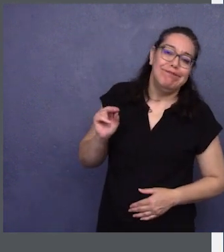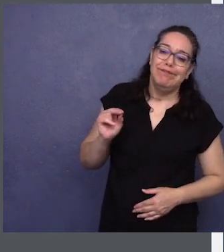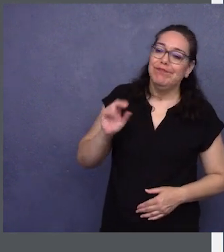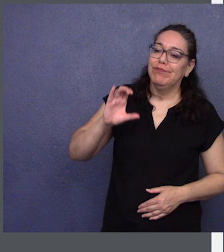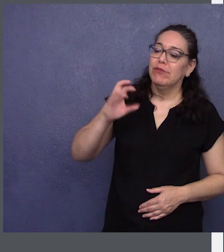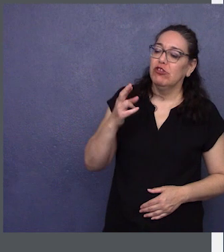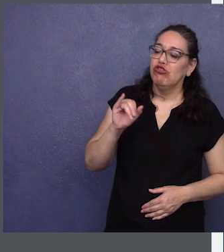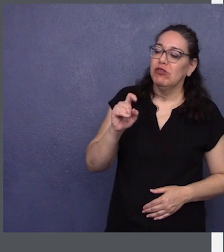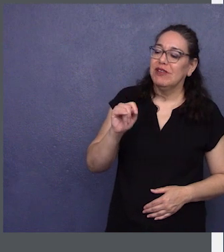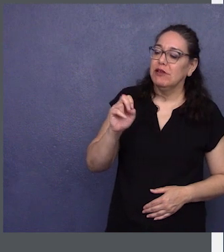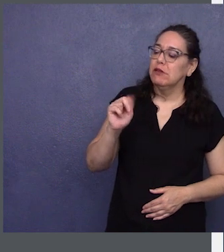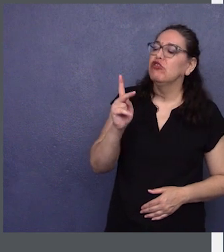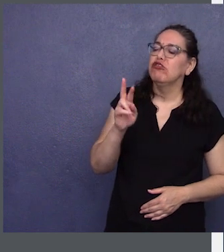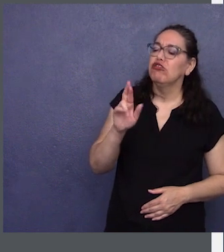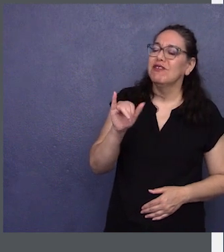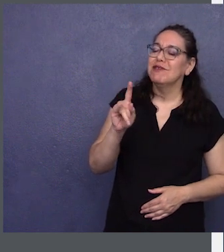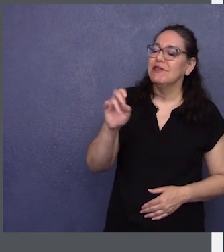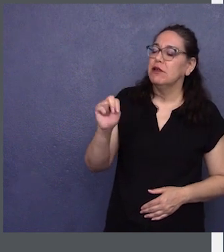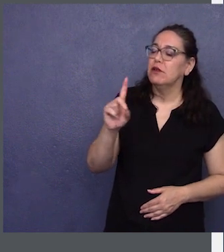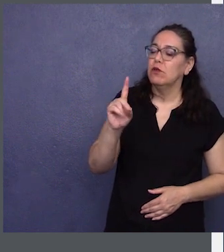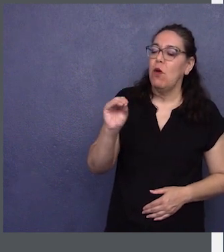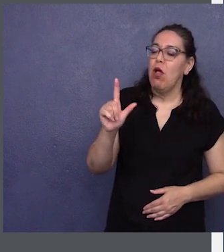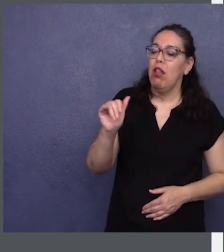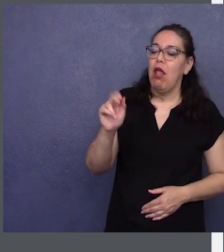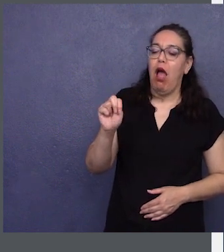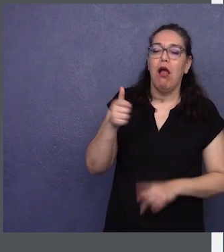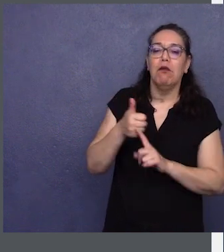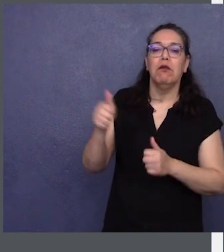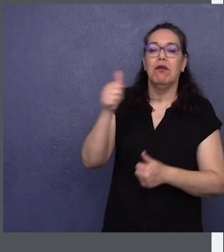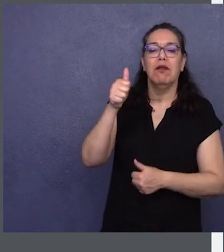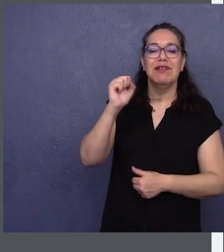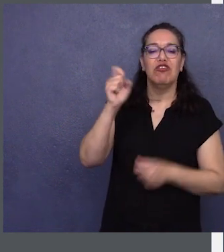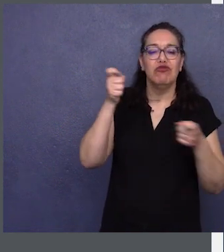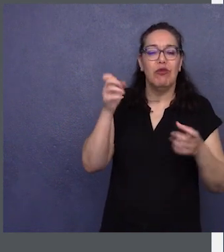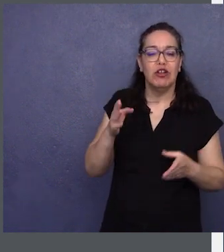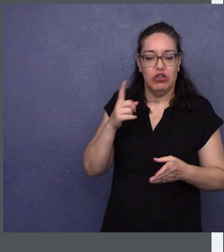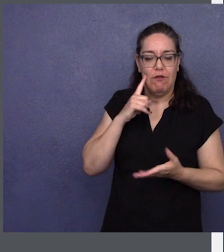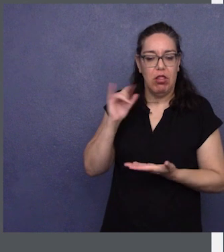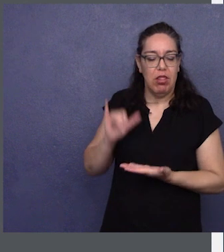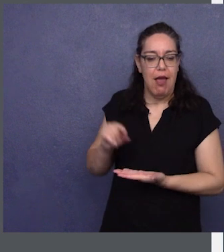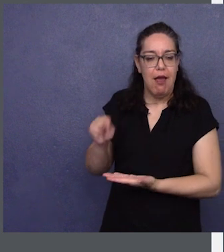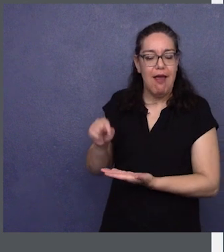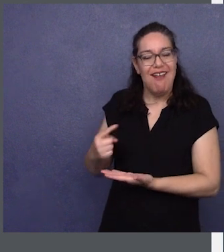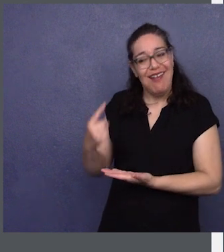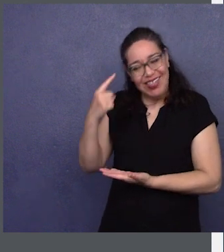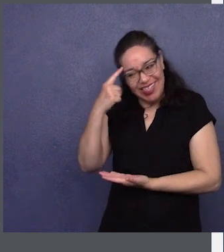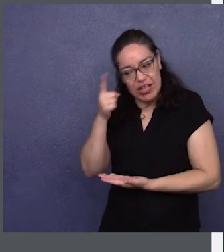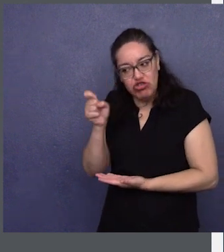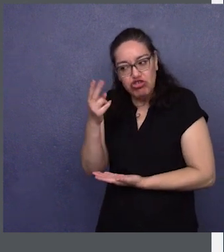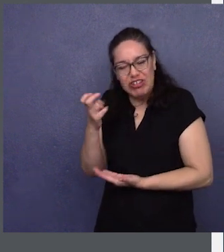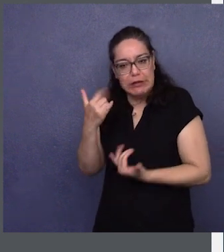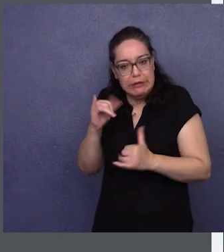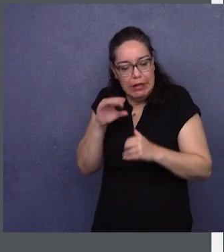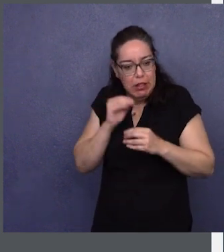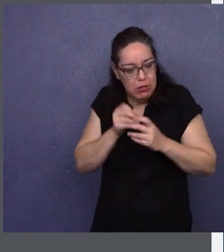Kristen Dolan is the executive director for that one. I think she's finalizing